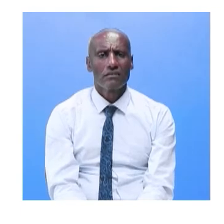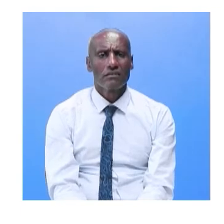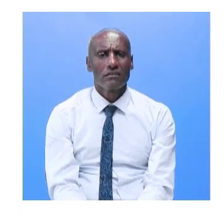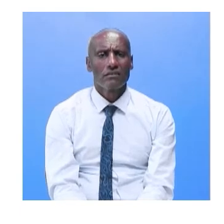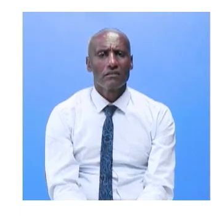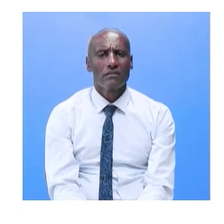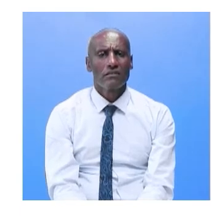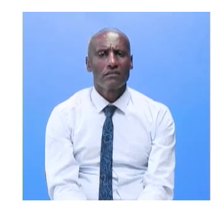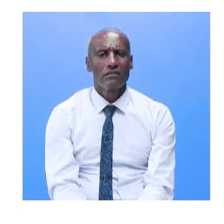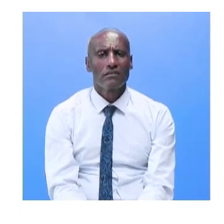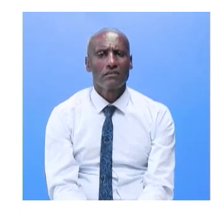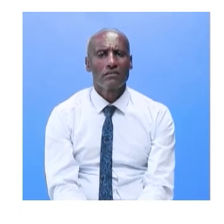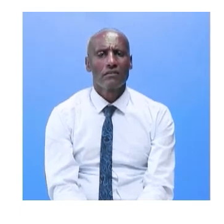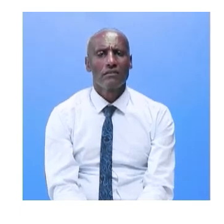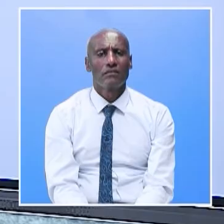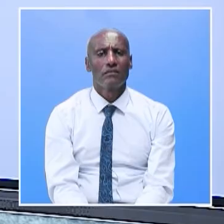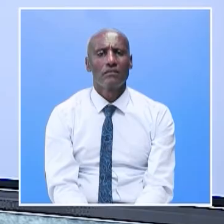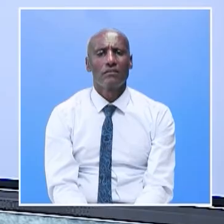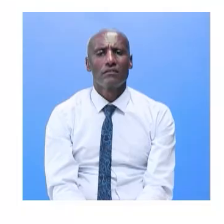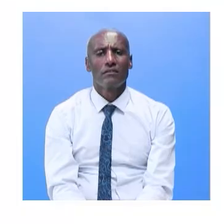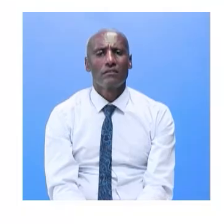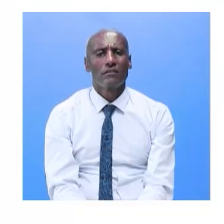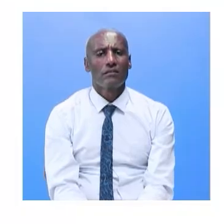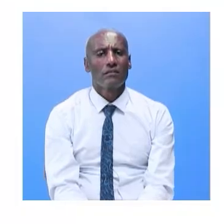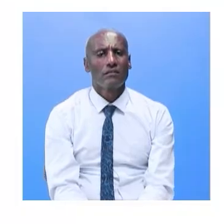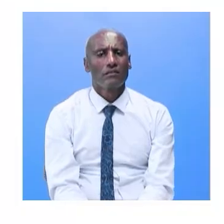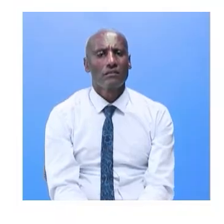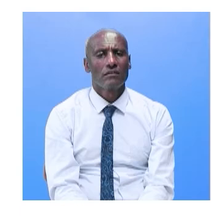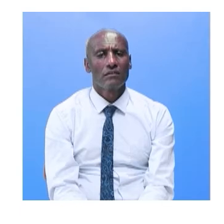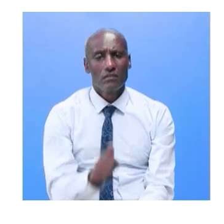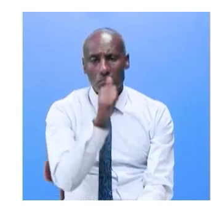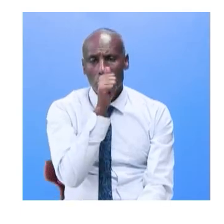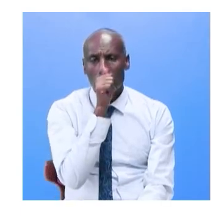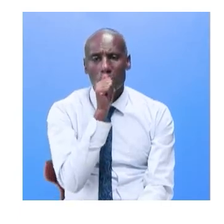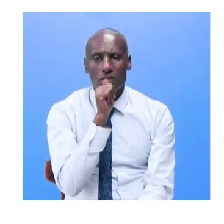Angry. And also we can mention also silent.